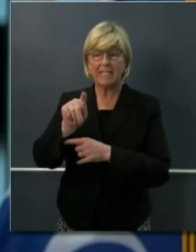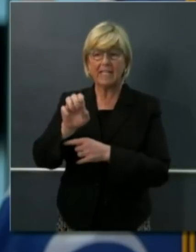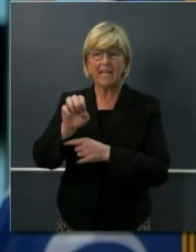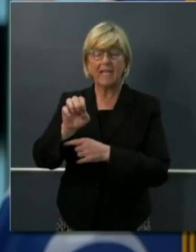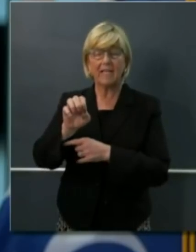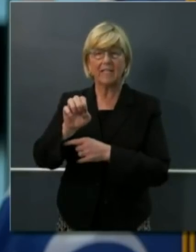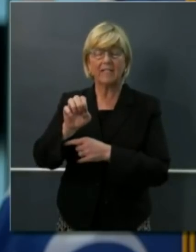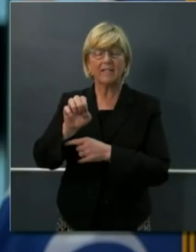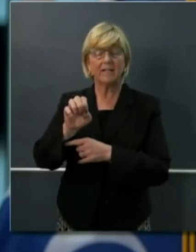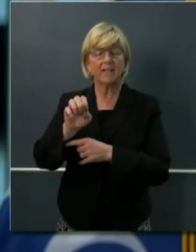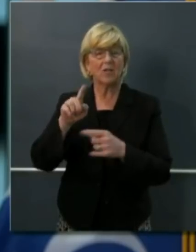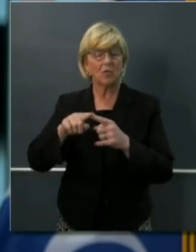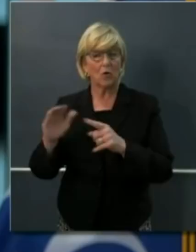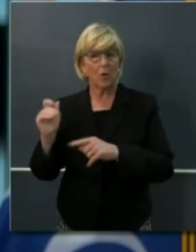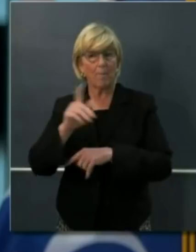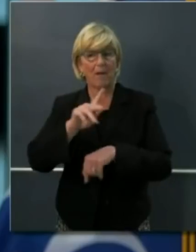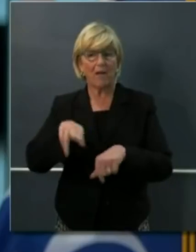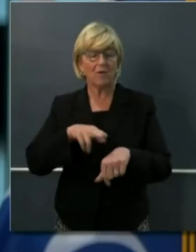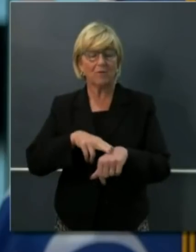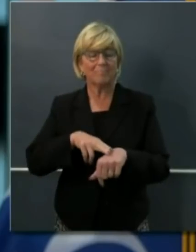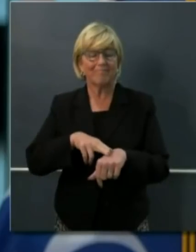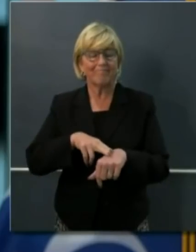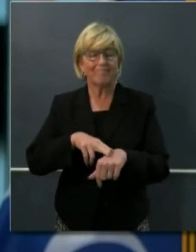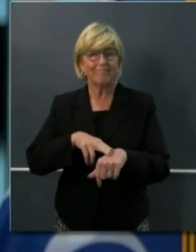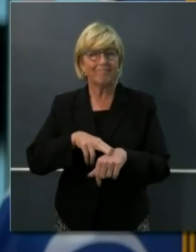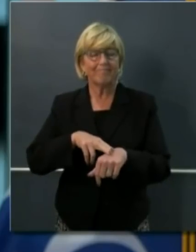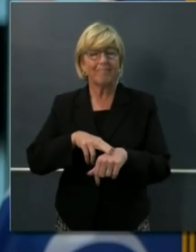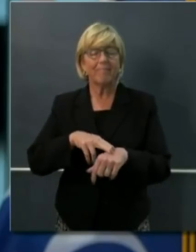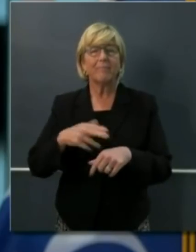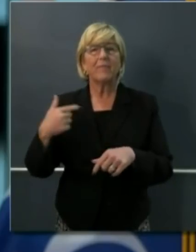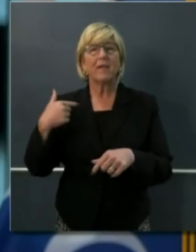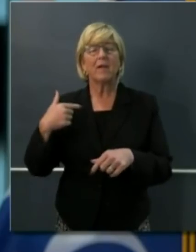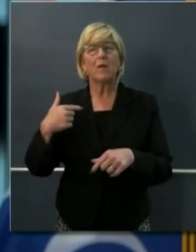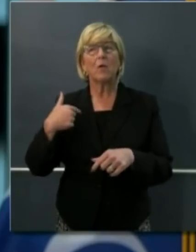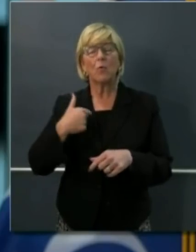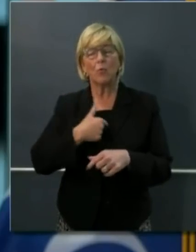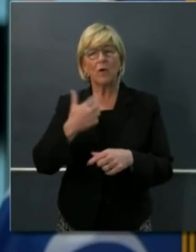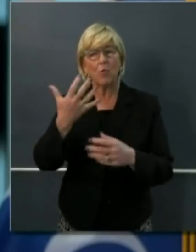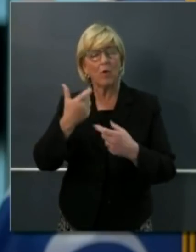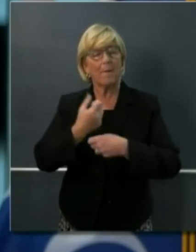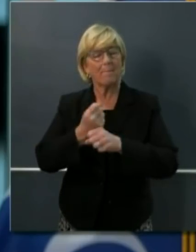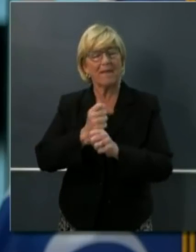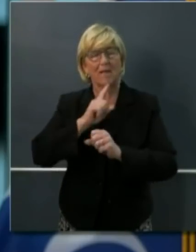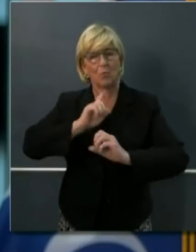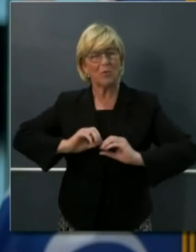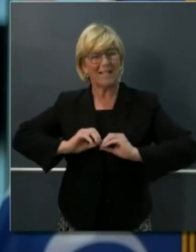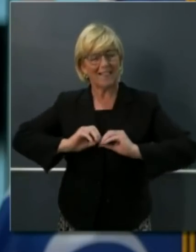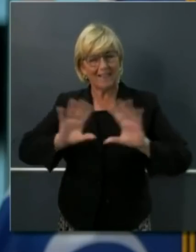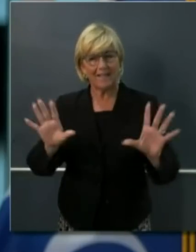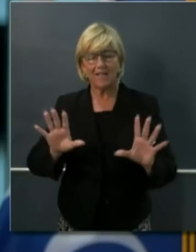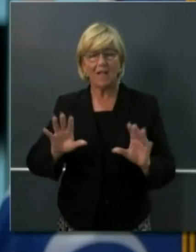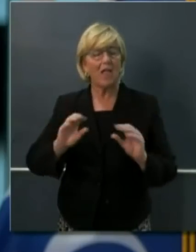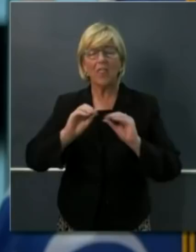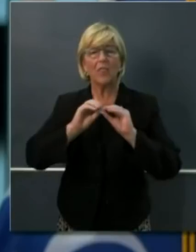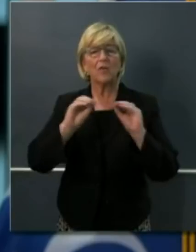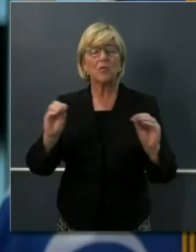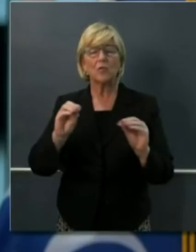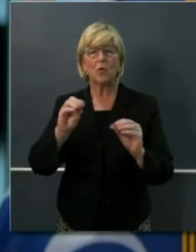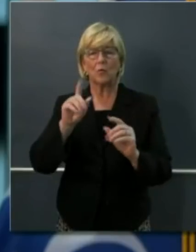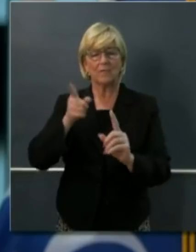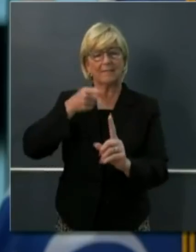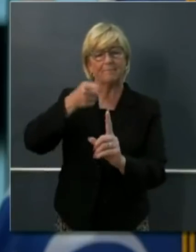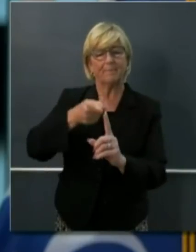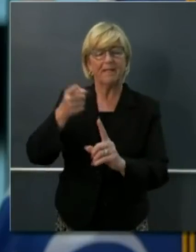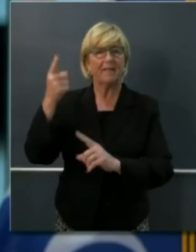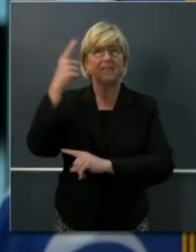light switch and go back to normalcy. We have tried to make it crystal clear that there is no light switch and there